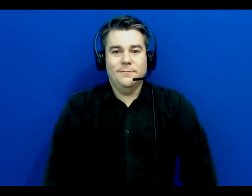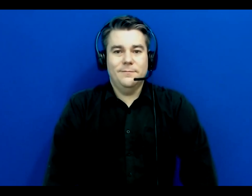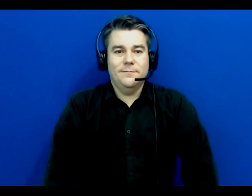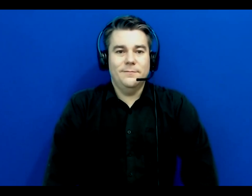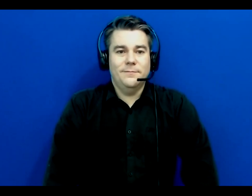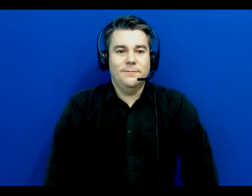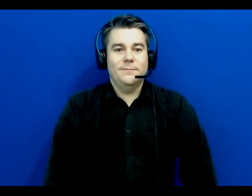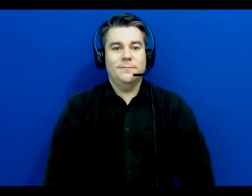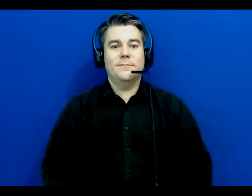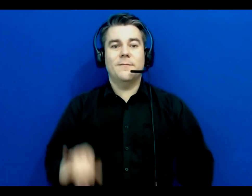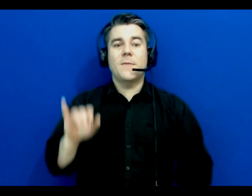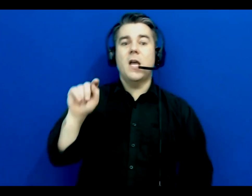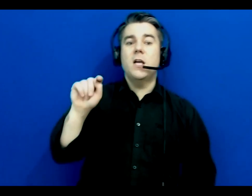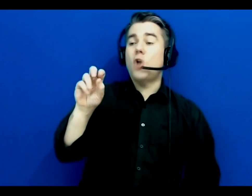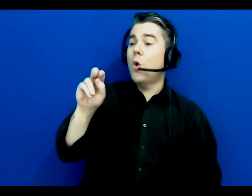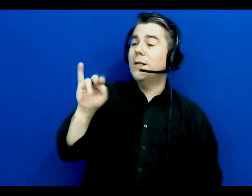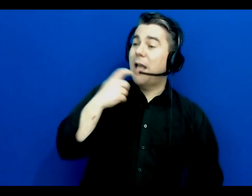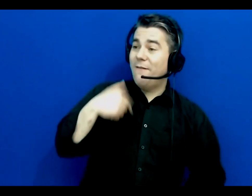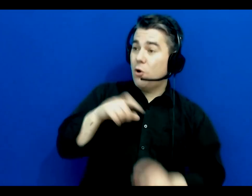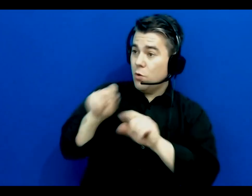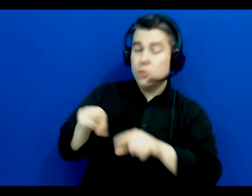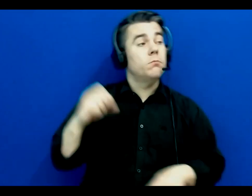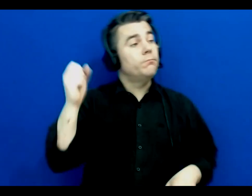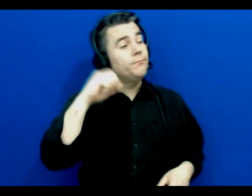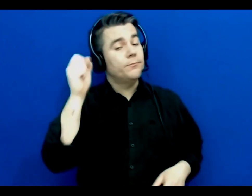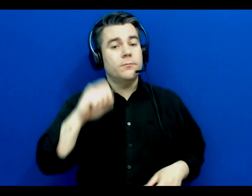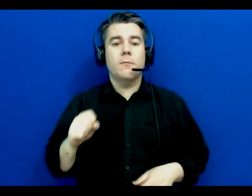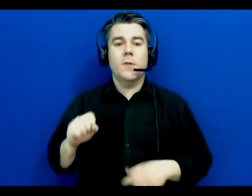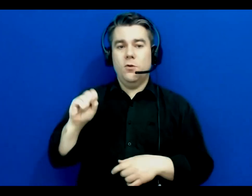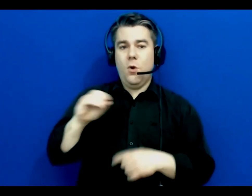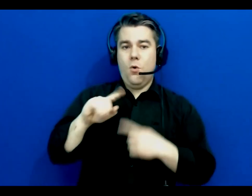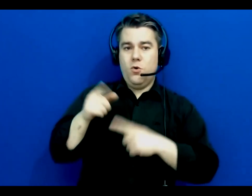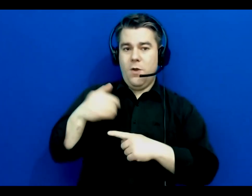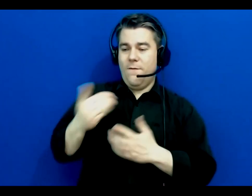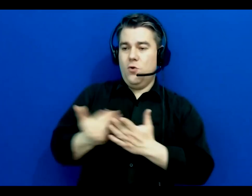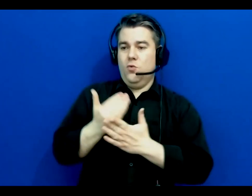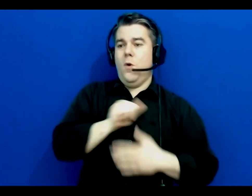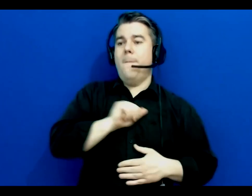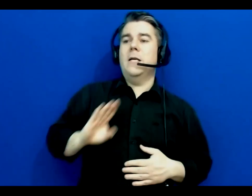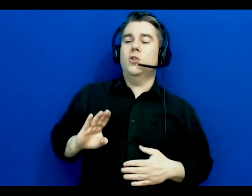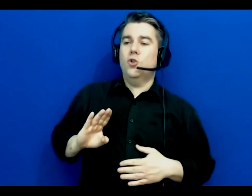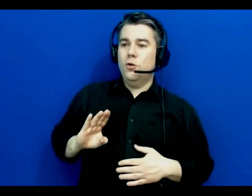I have a question, Iris. Yes. All right, so when you have a new ambassador